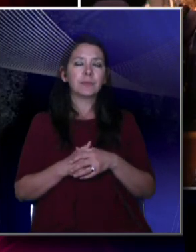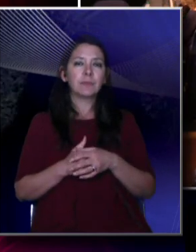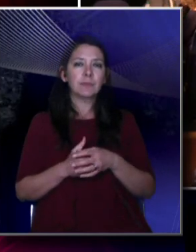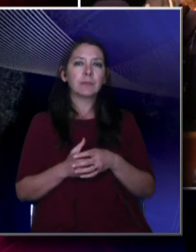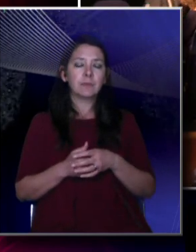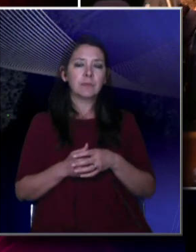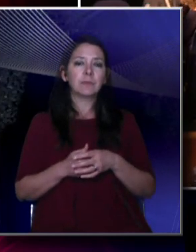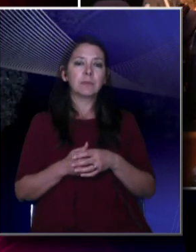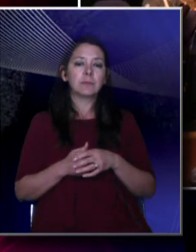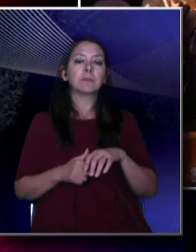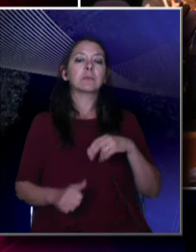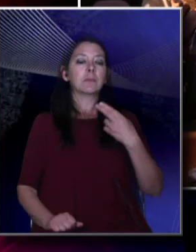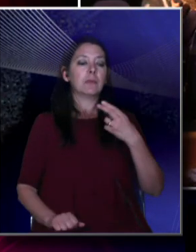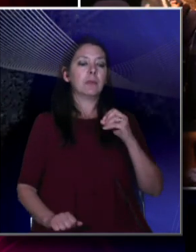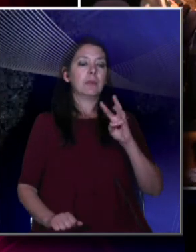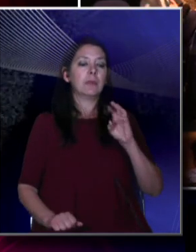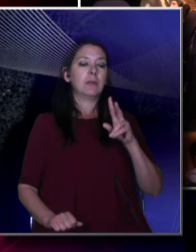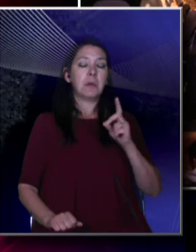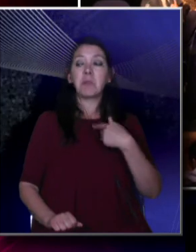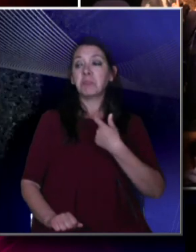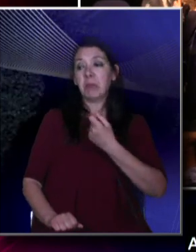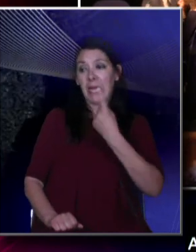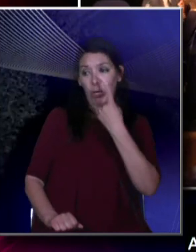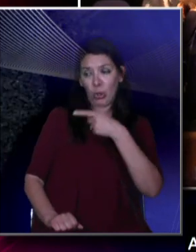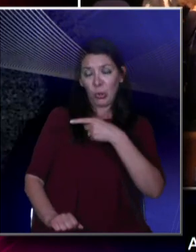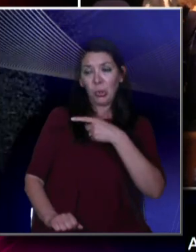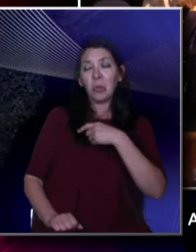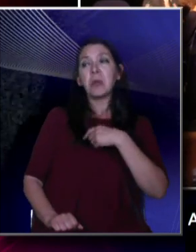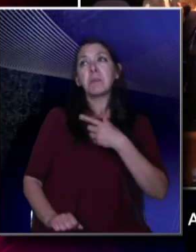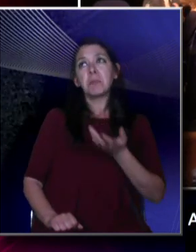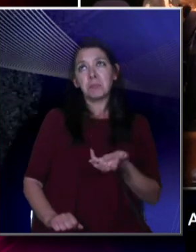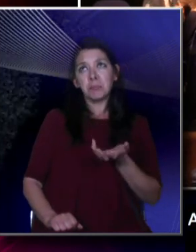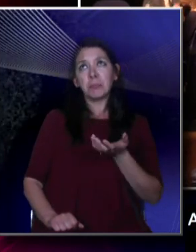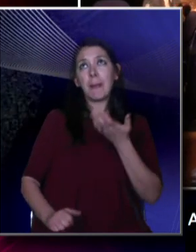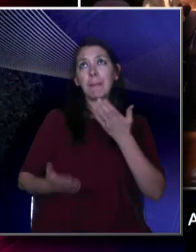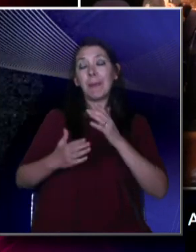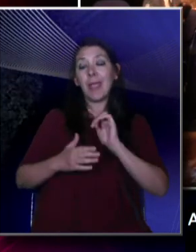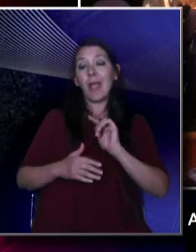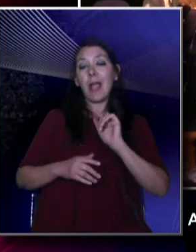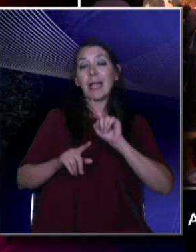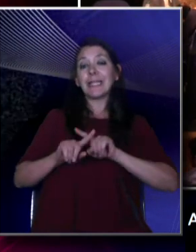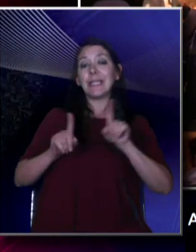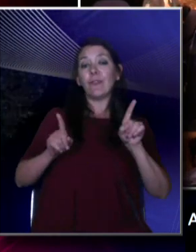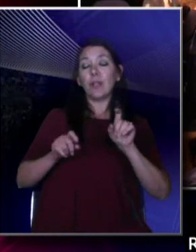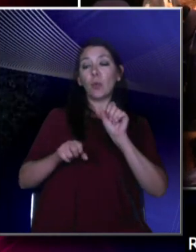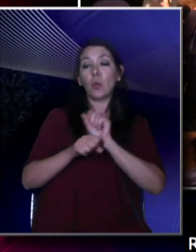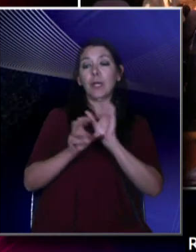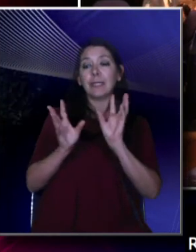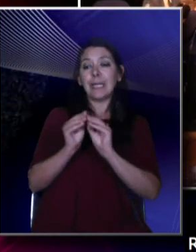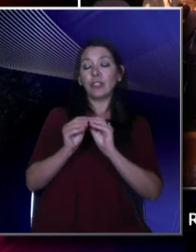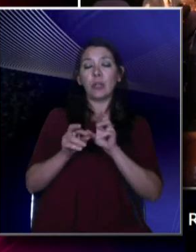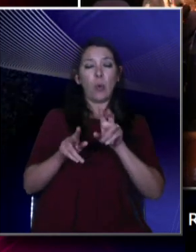I hear you. And I think, are we talking another work session or during the regular board meeting?